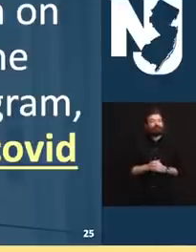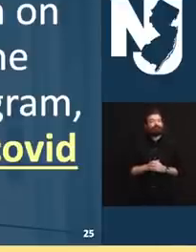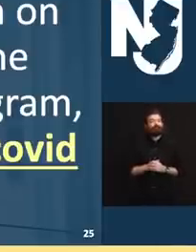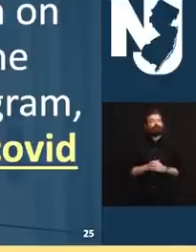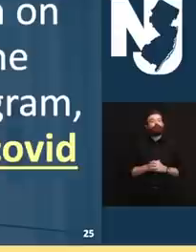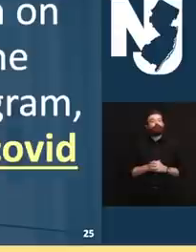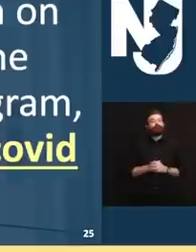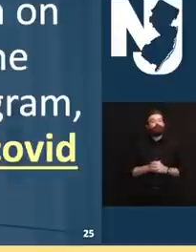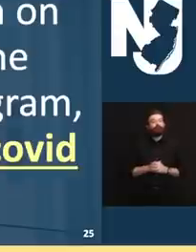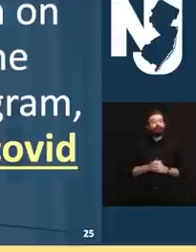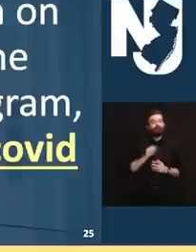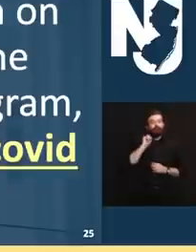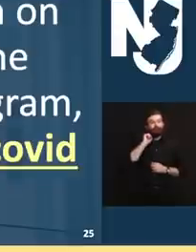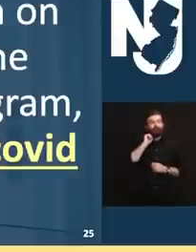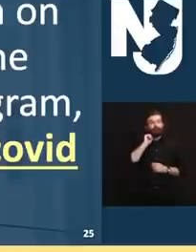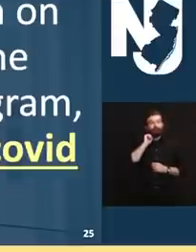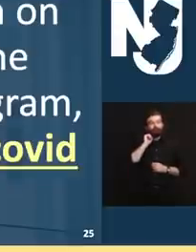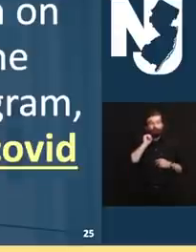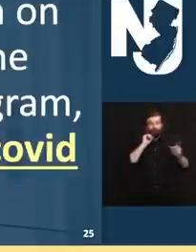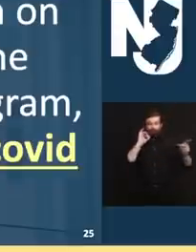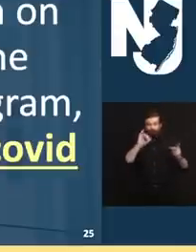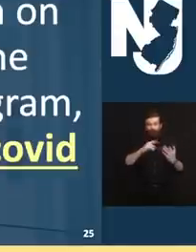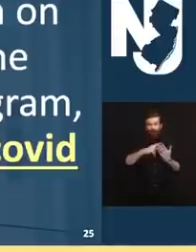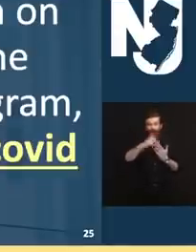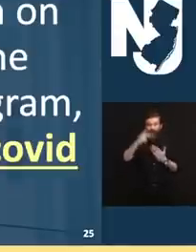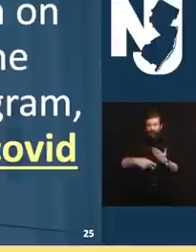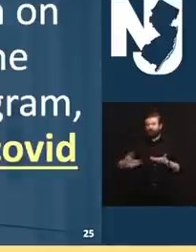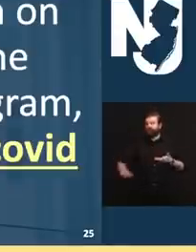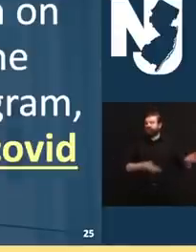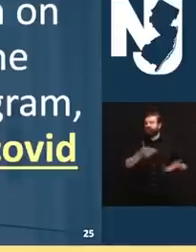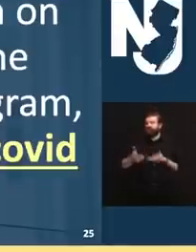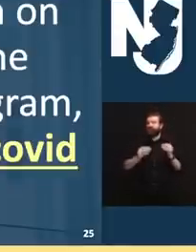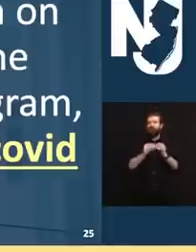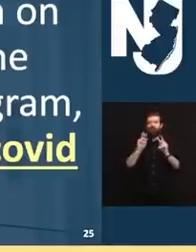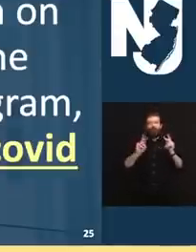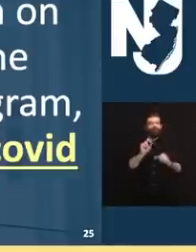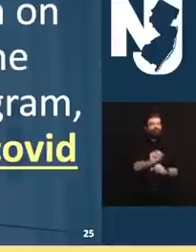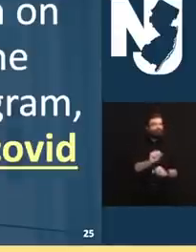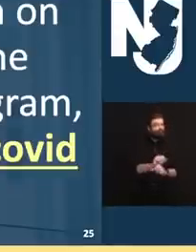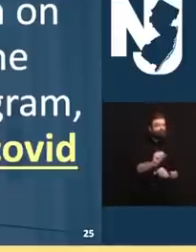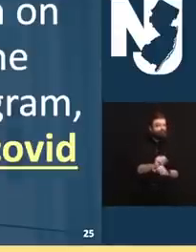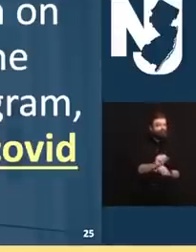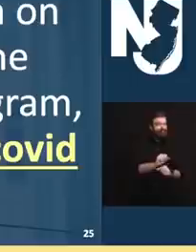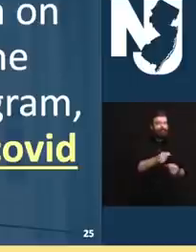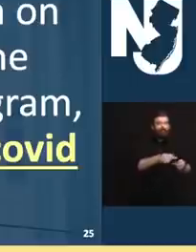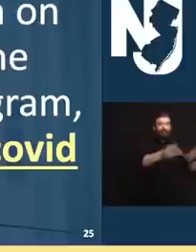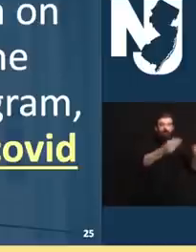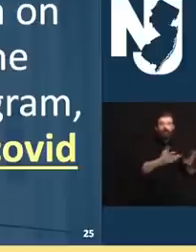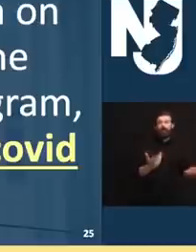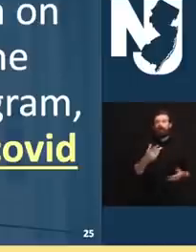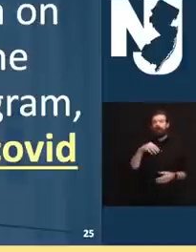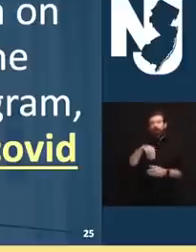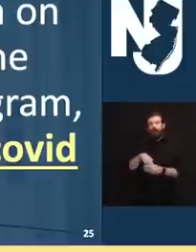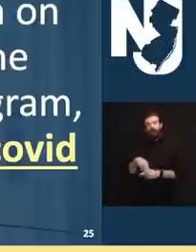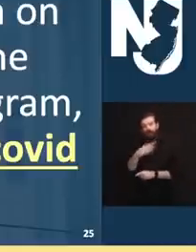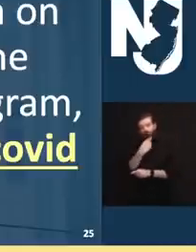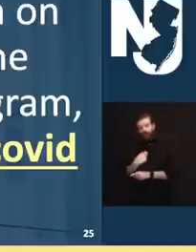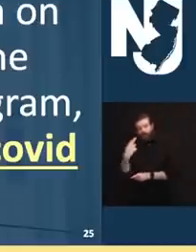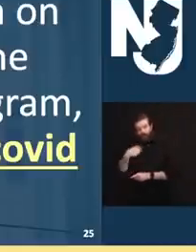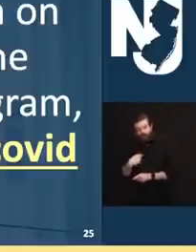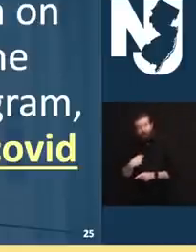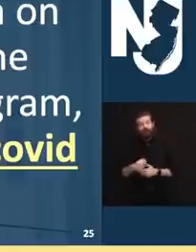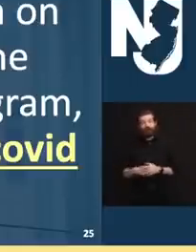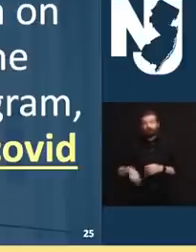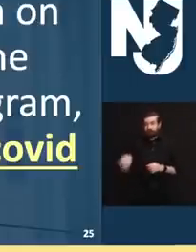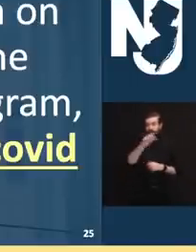love. For more information on becoming part of the Sustain and Serve program, either as a purchaser or as a restaurant provider, please